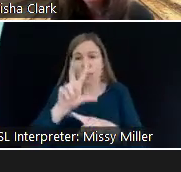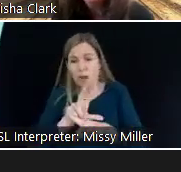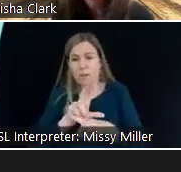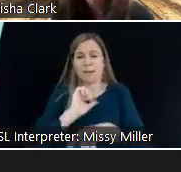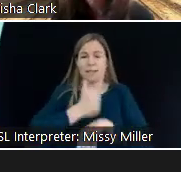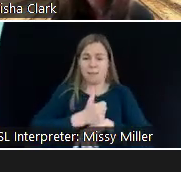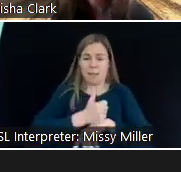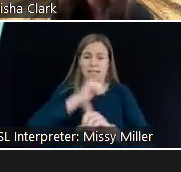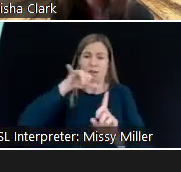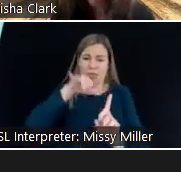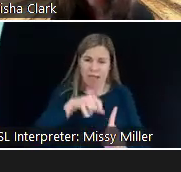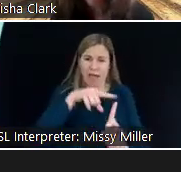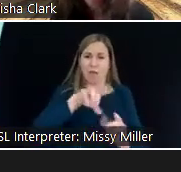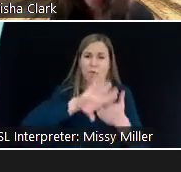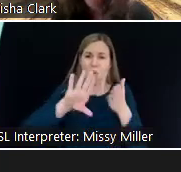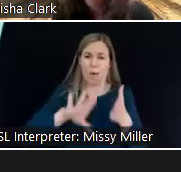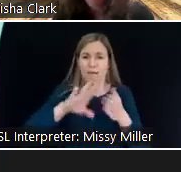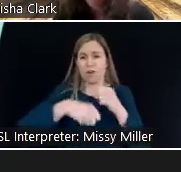waiver year.